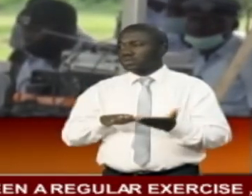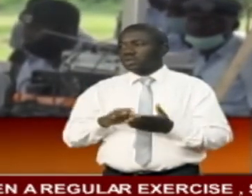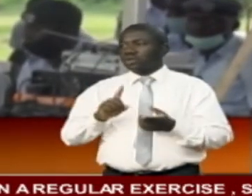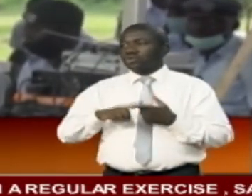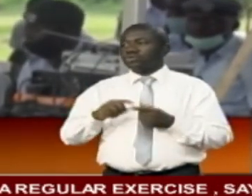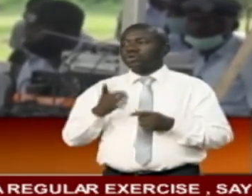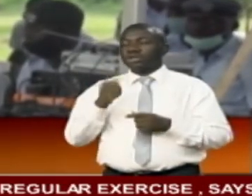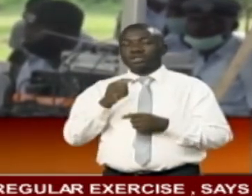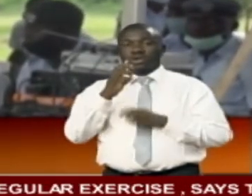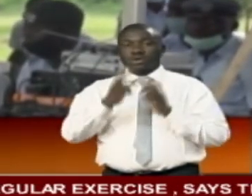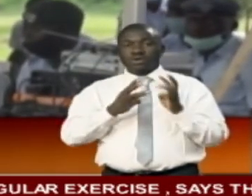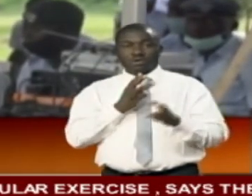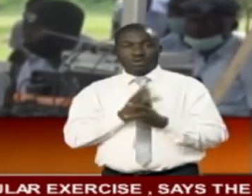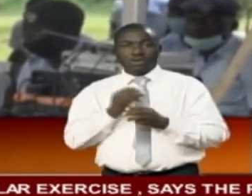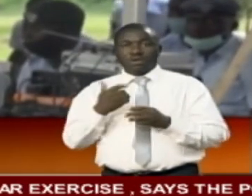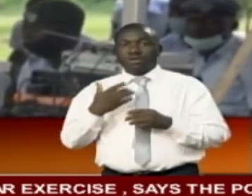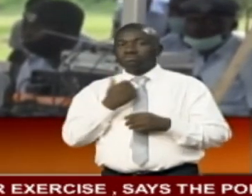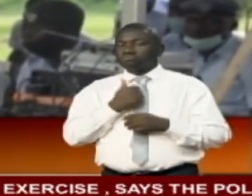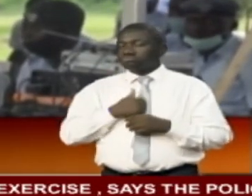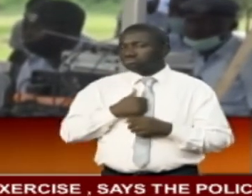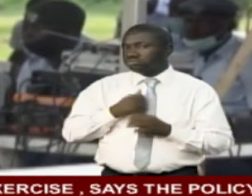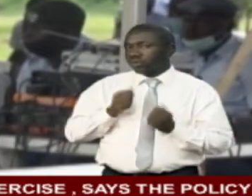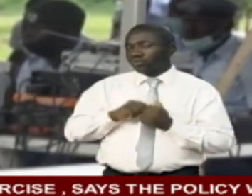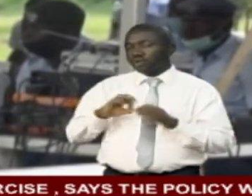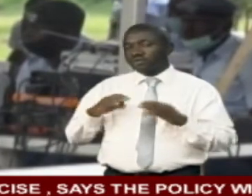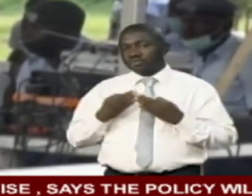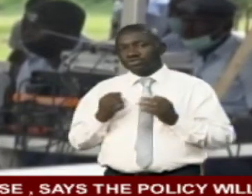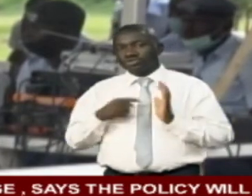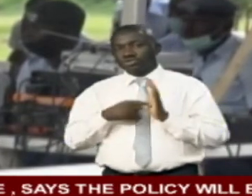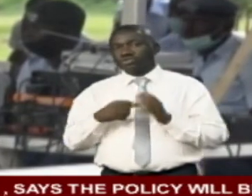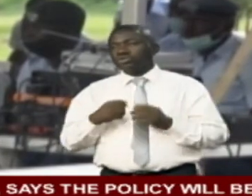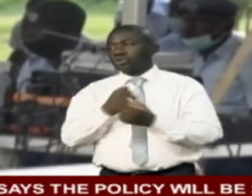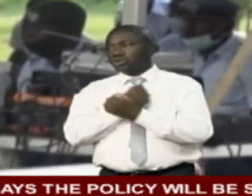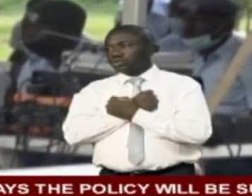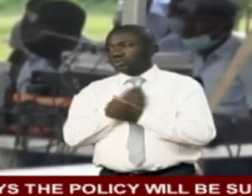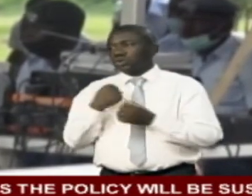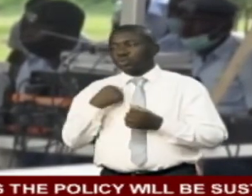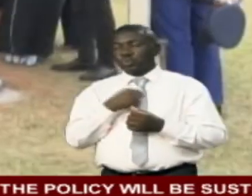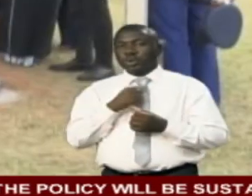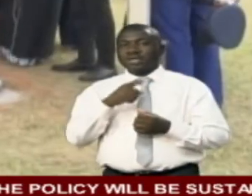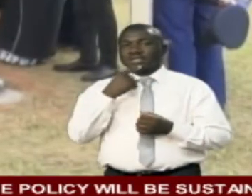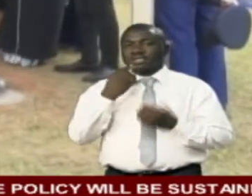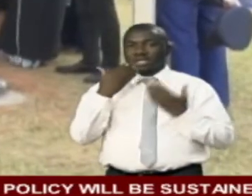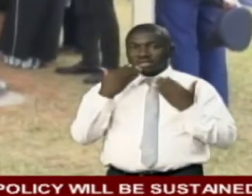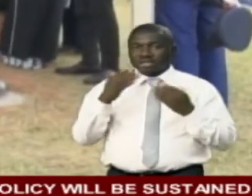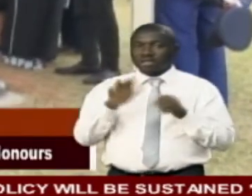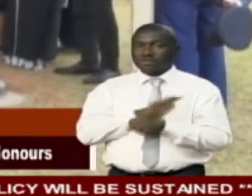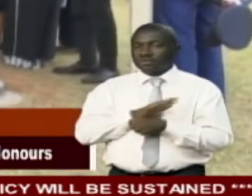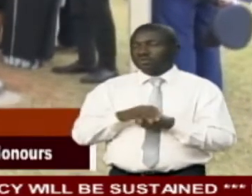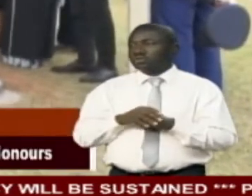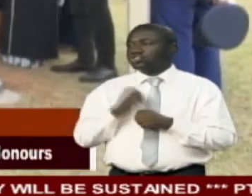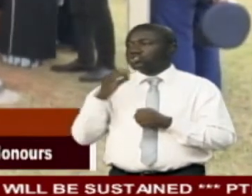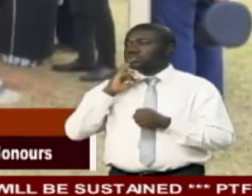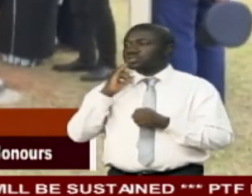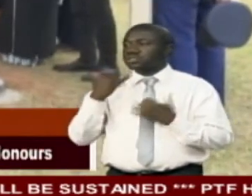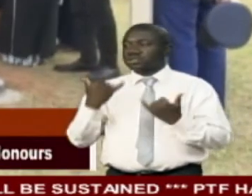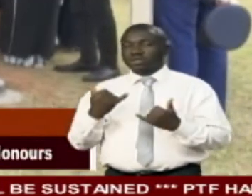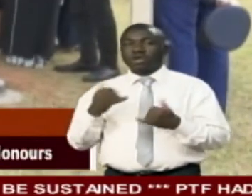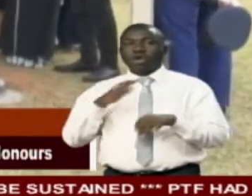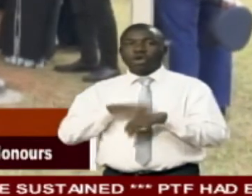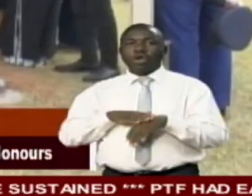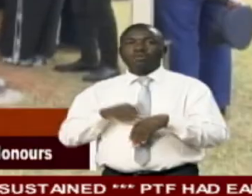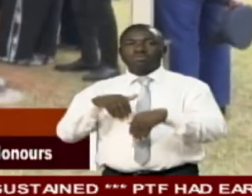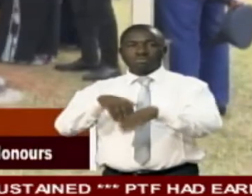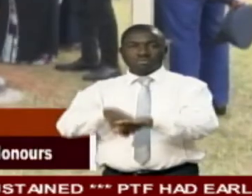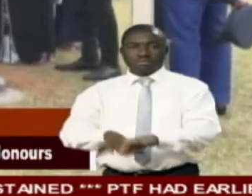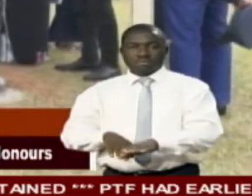with our family and continue to show us love, we are sincerely grateful. She has now been committed to Mother Earth.